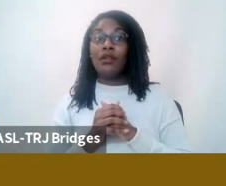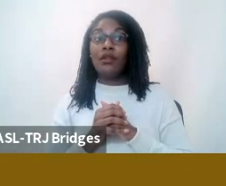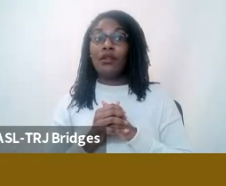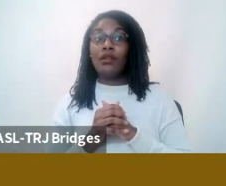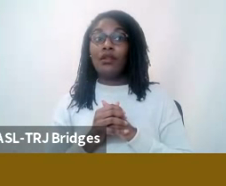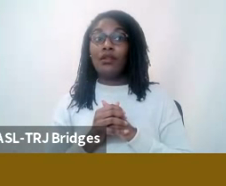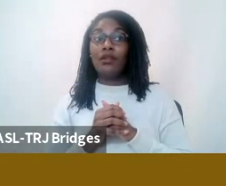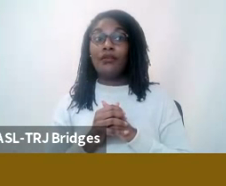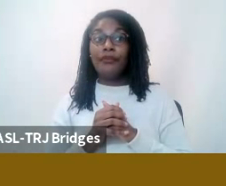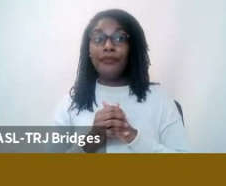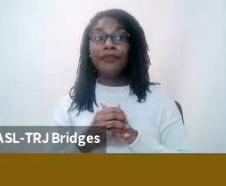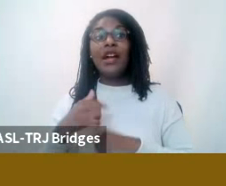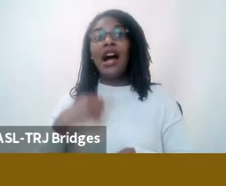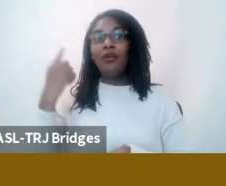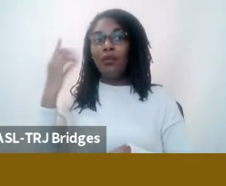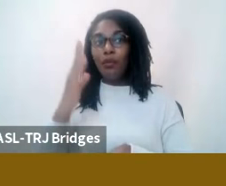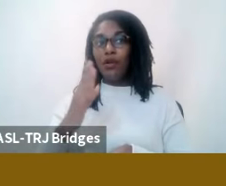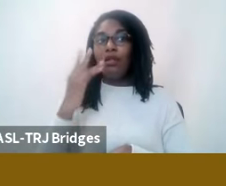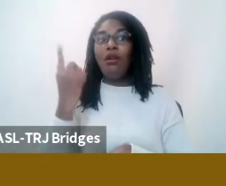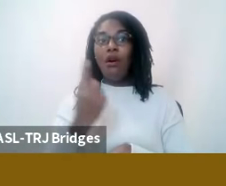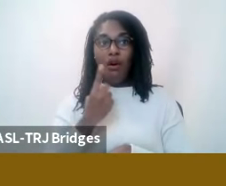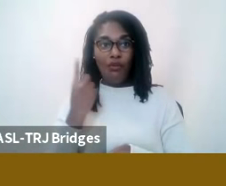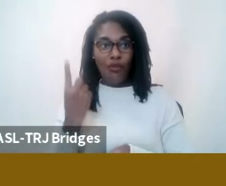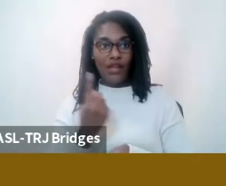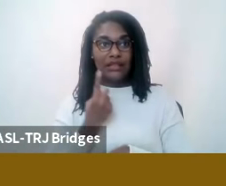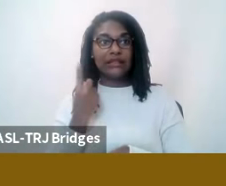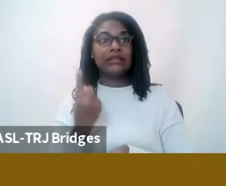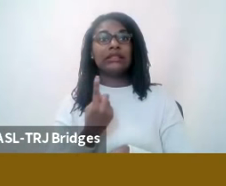I was always here.